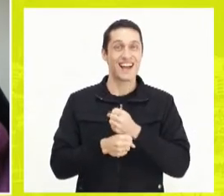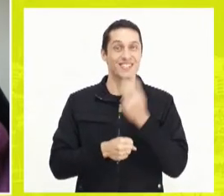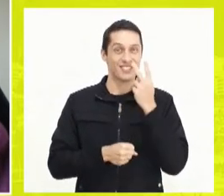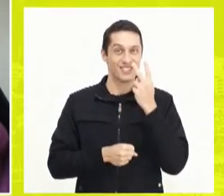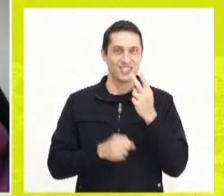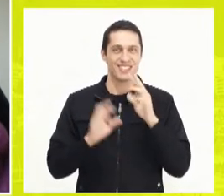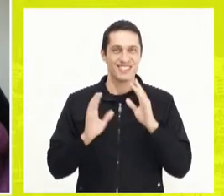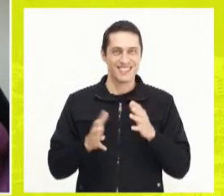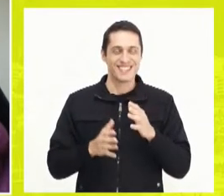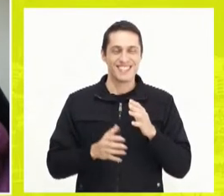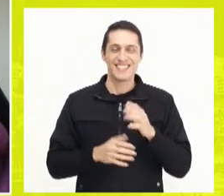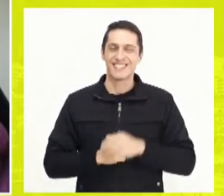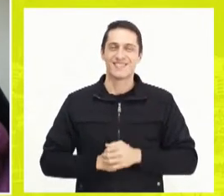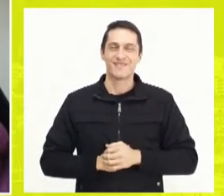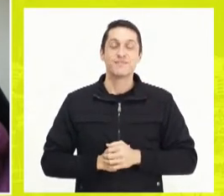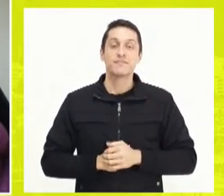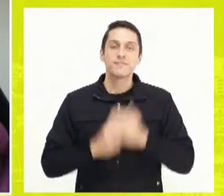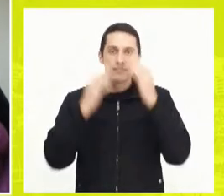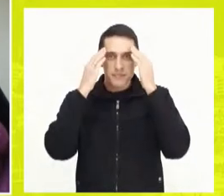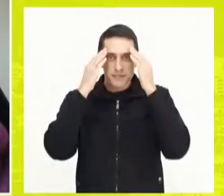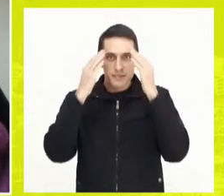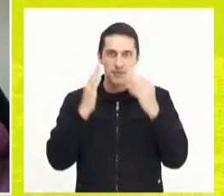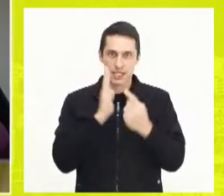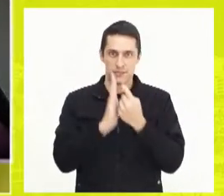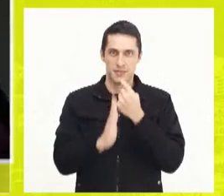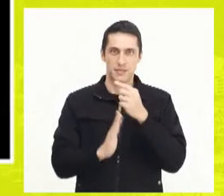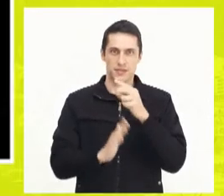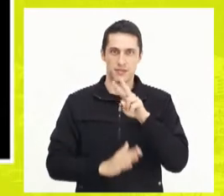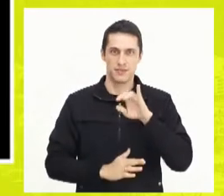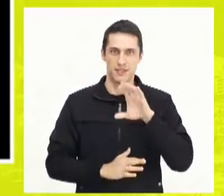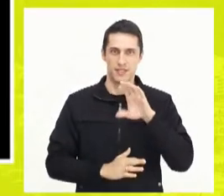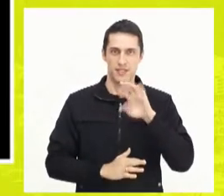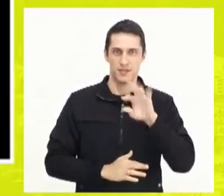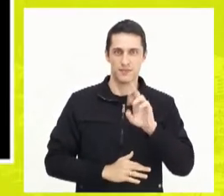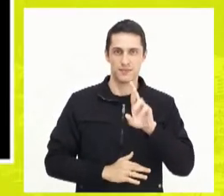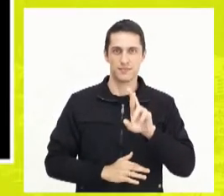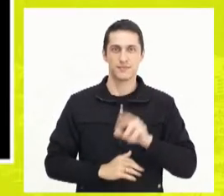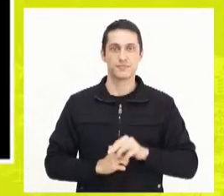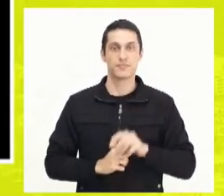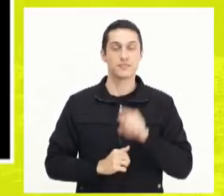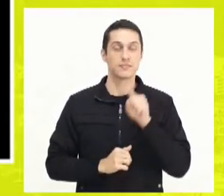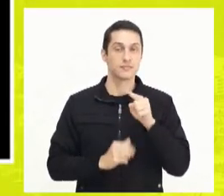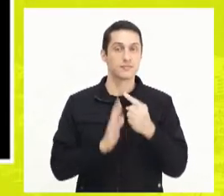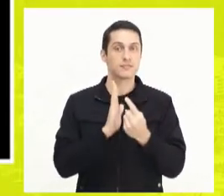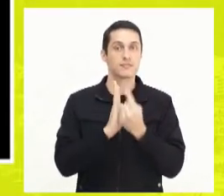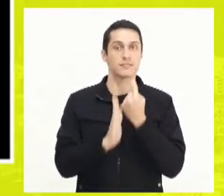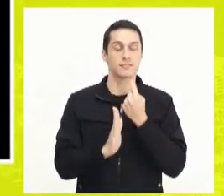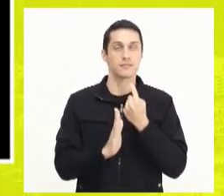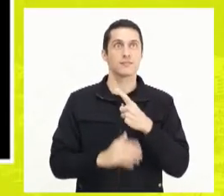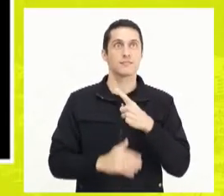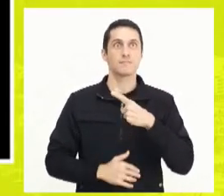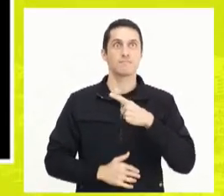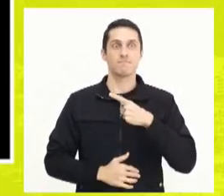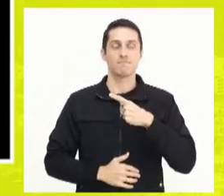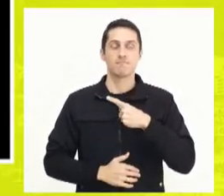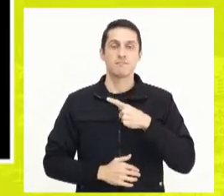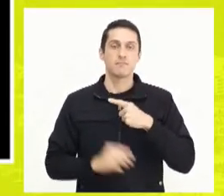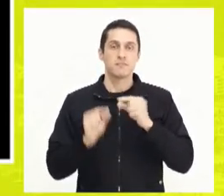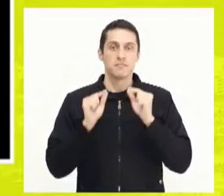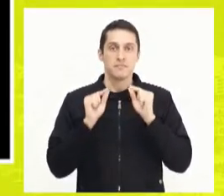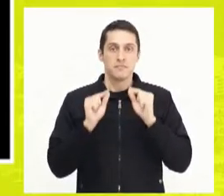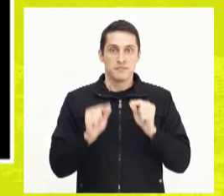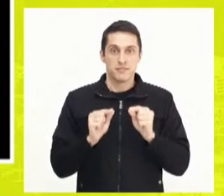oh thanks victor thanks victor i my volume was was off well